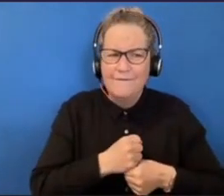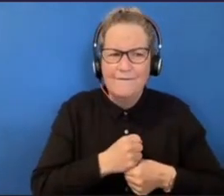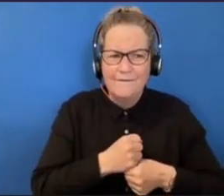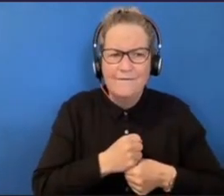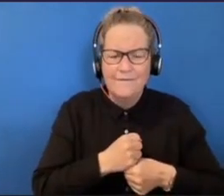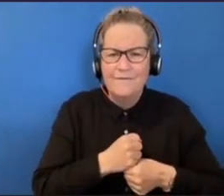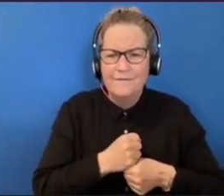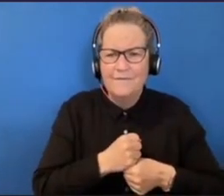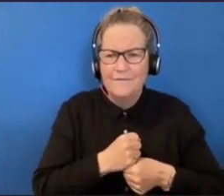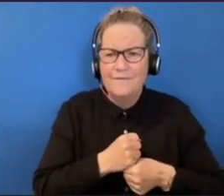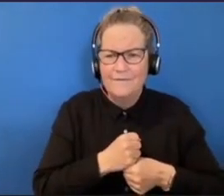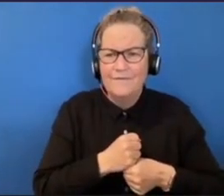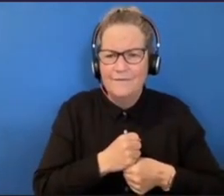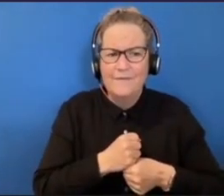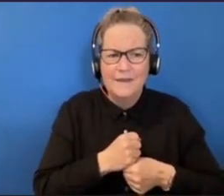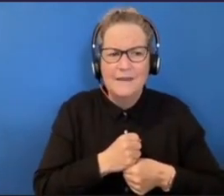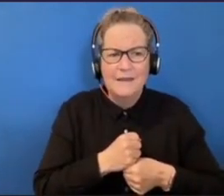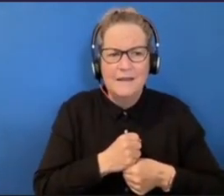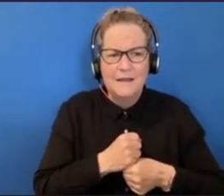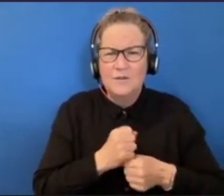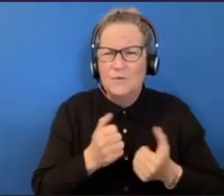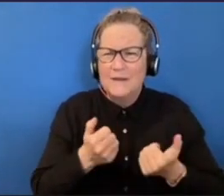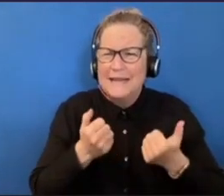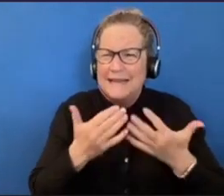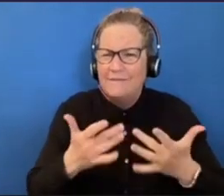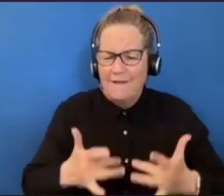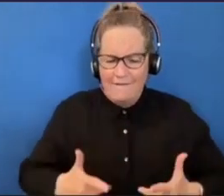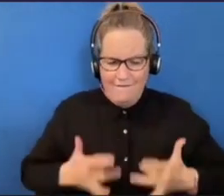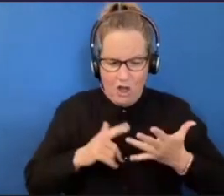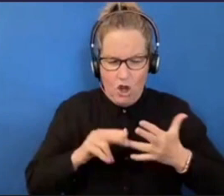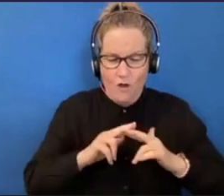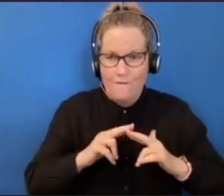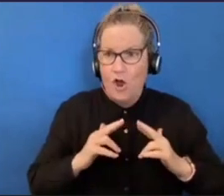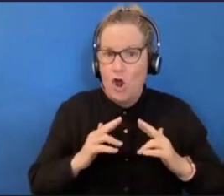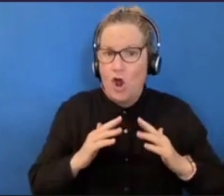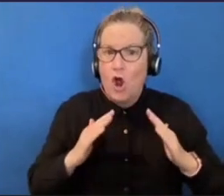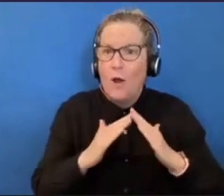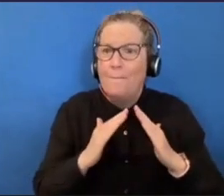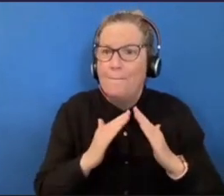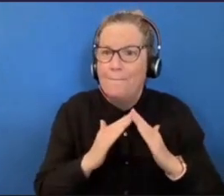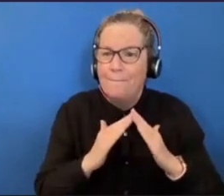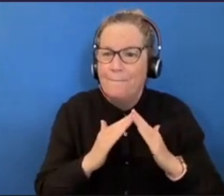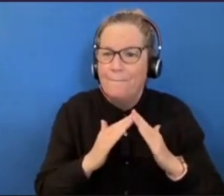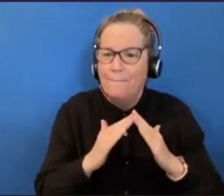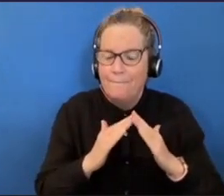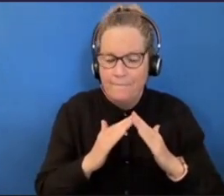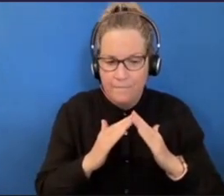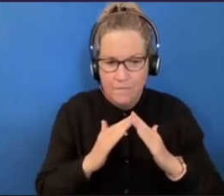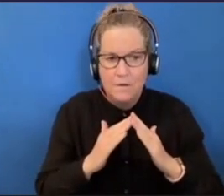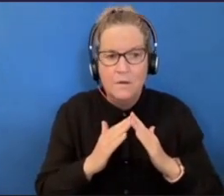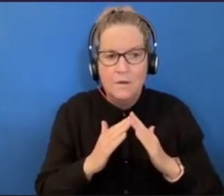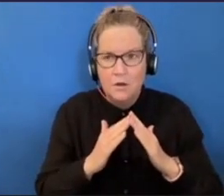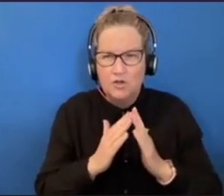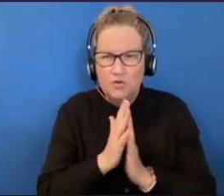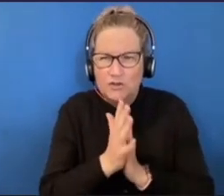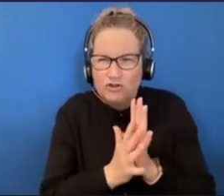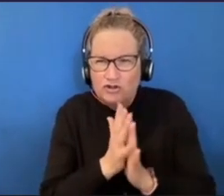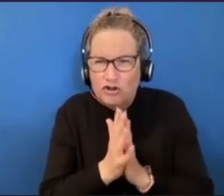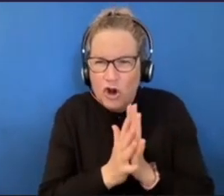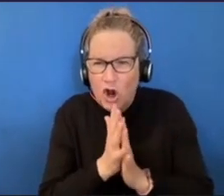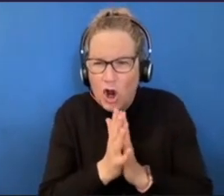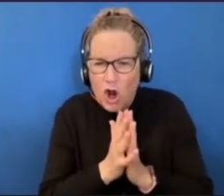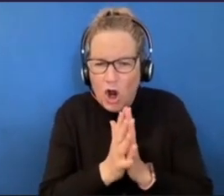to having and promoting a sense of home for people, and that is to describe and hang on to a vision of real home as